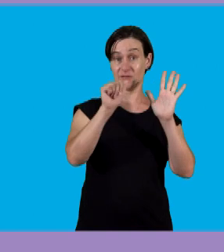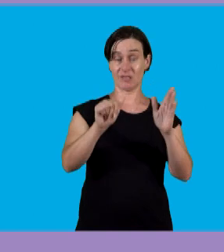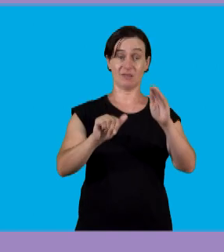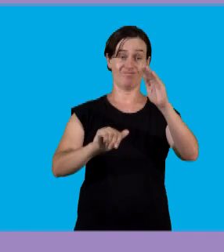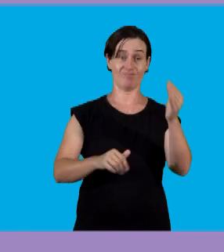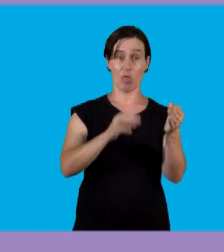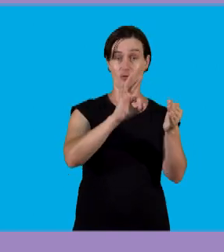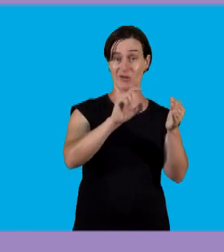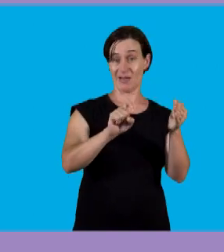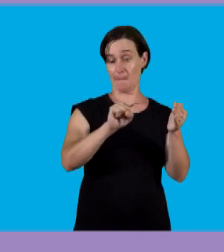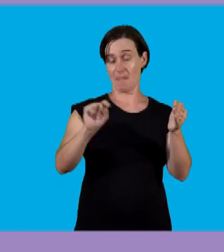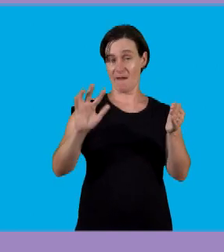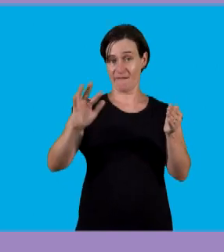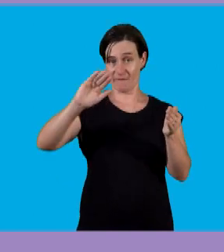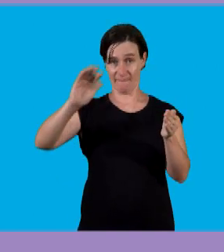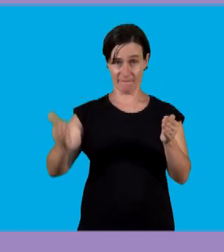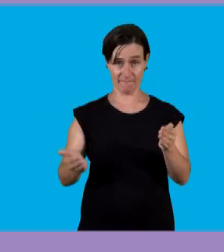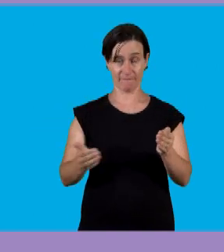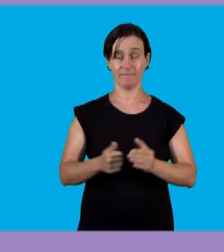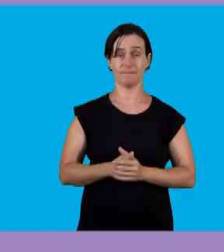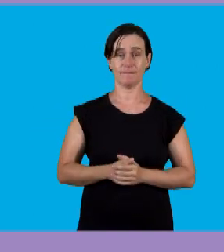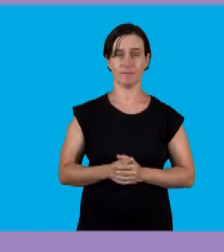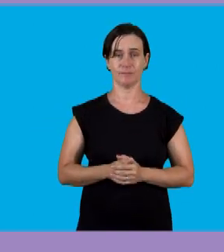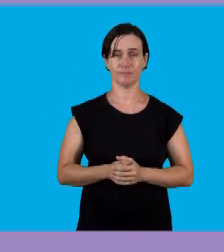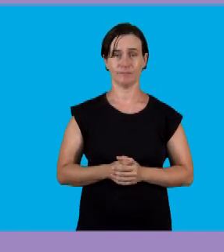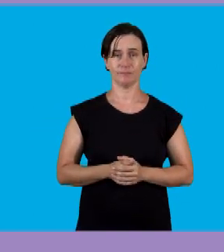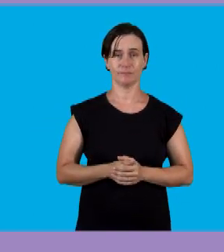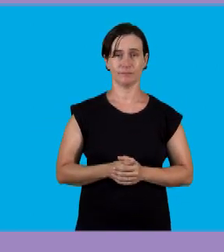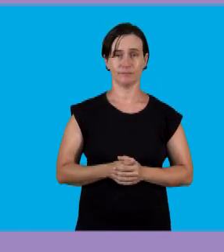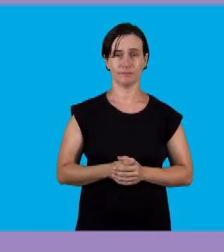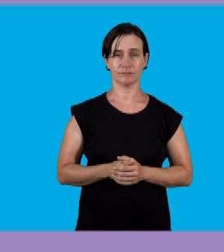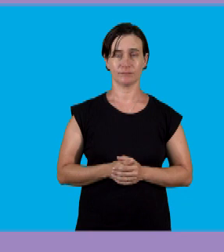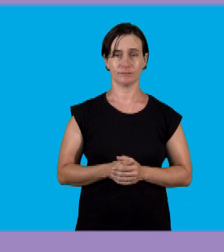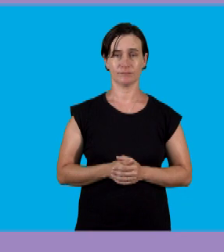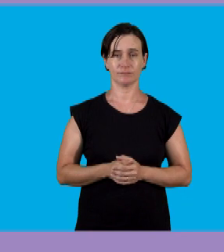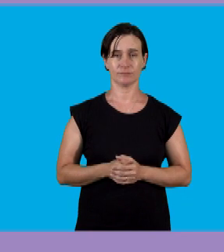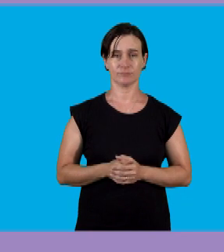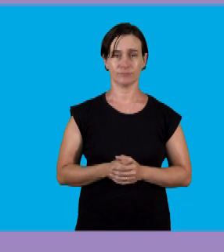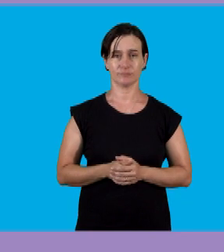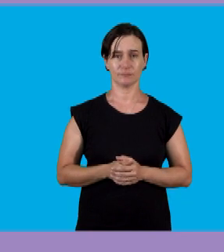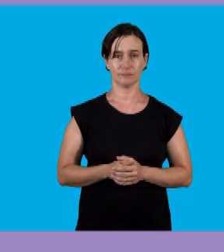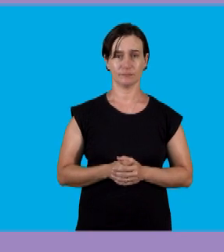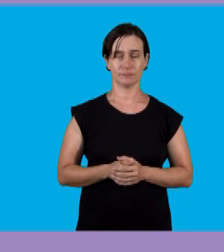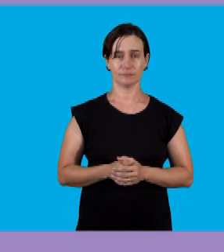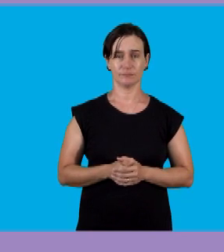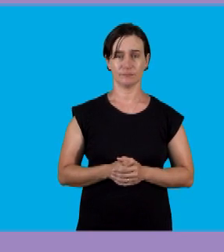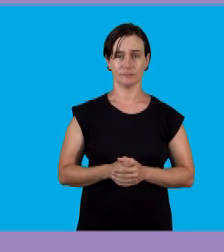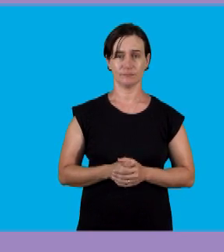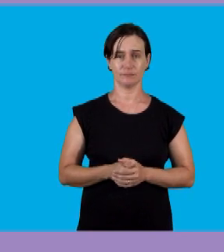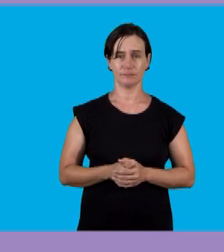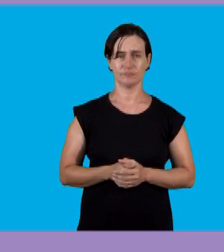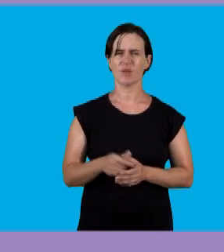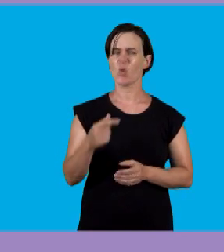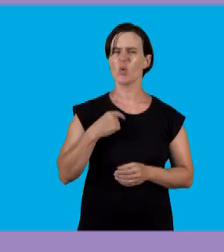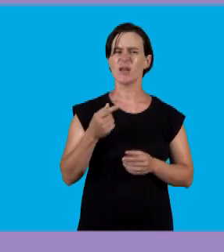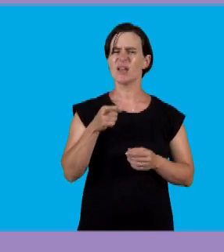a negative 6 multiplied by the binomial in the bracket there, which is 3x minus 5.